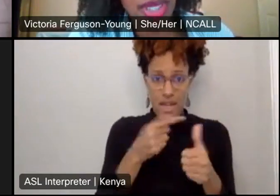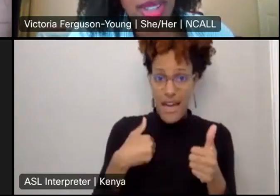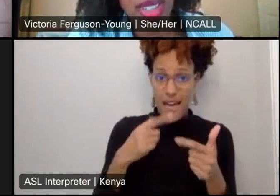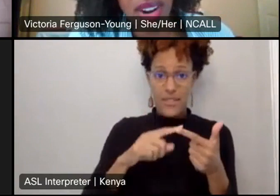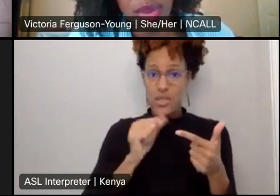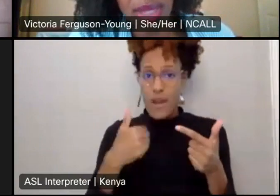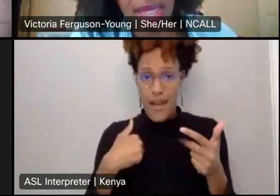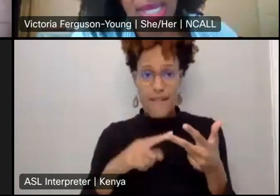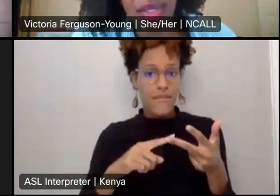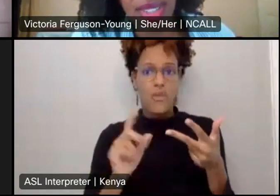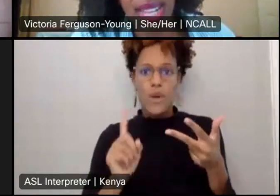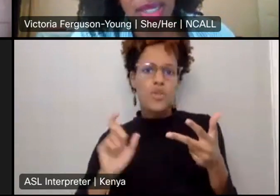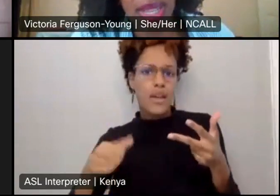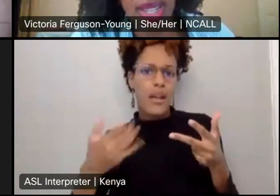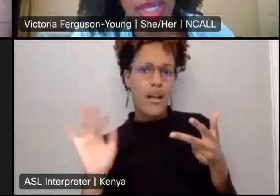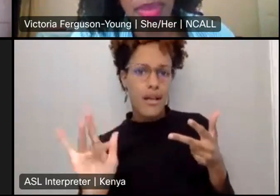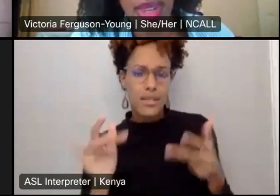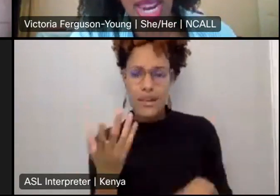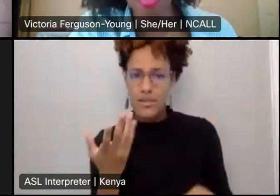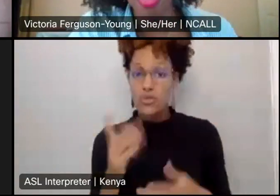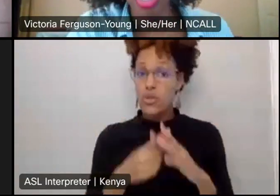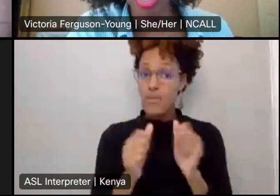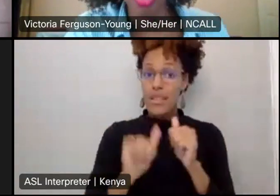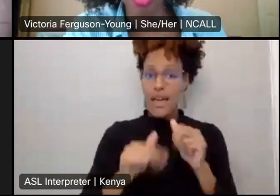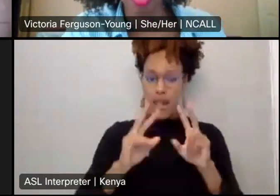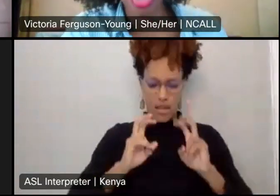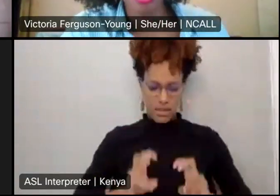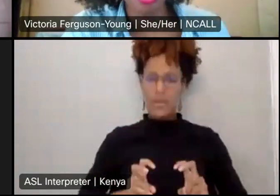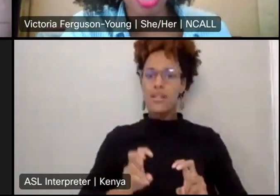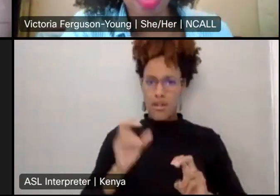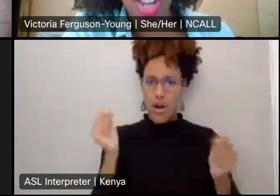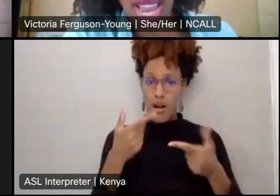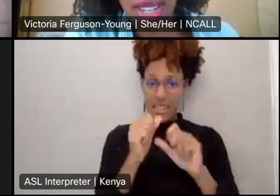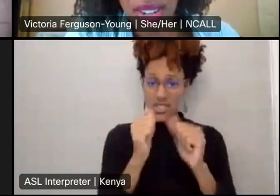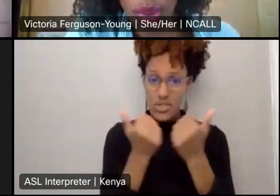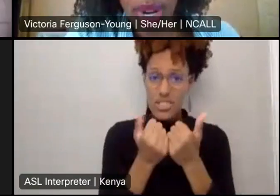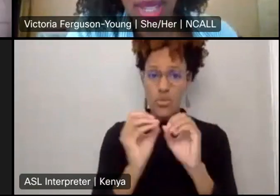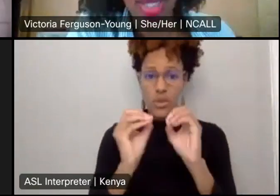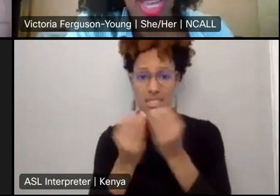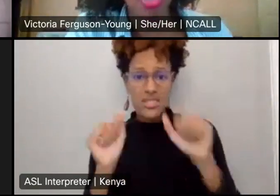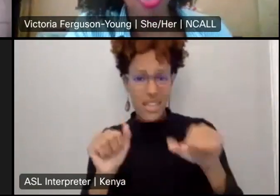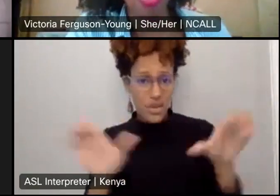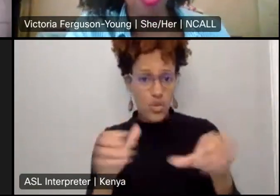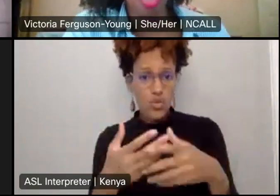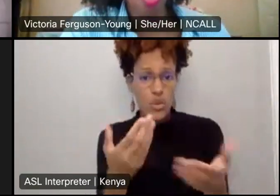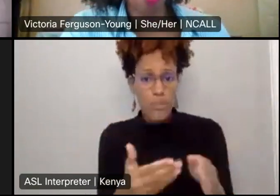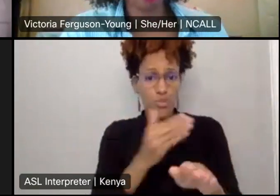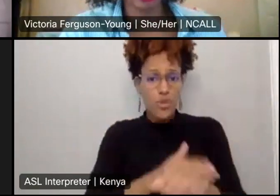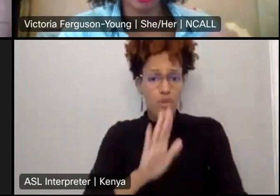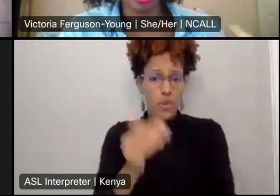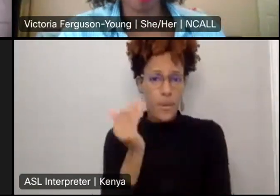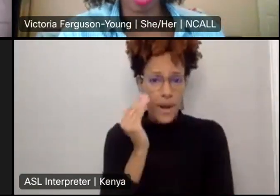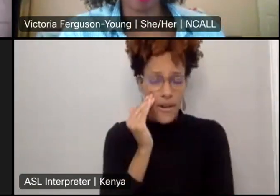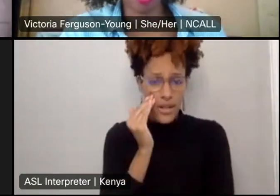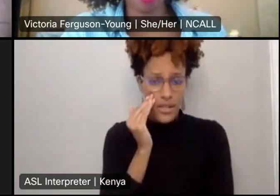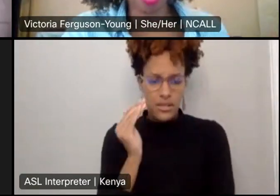So just kind of starting with that self-assessment is something that everyone can do to just even heighten your awareness as to where